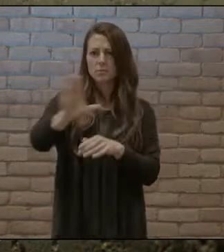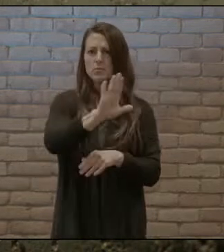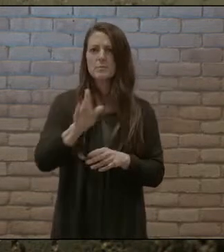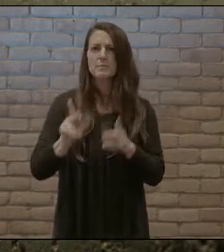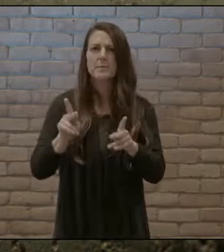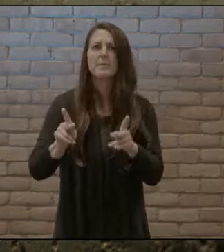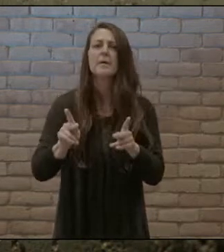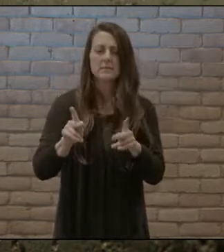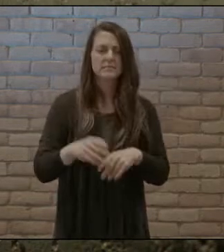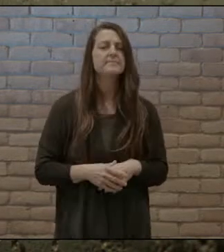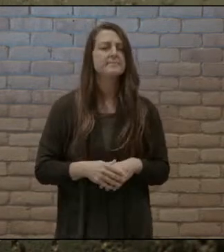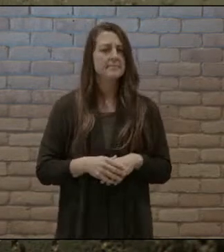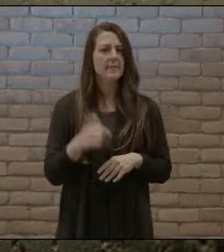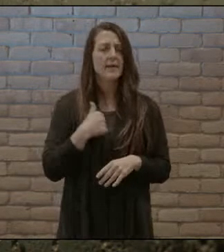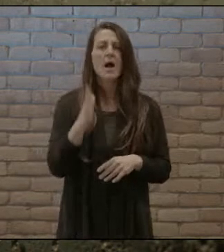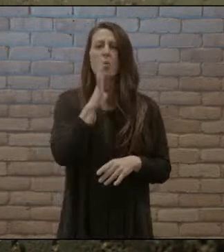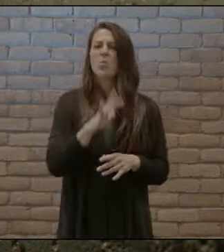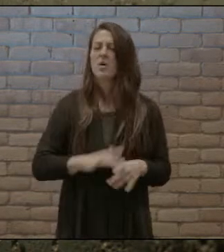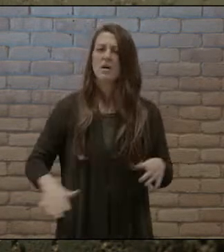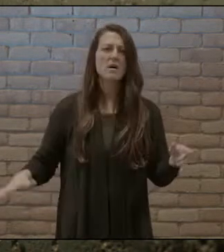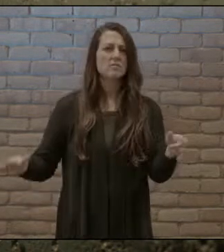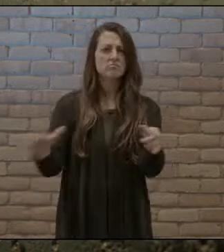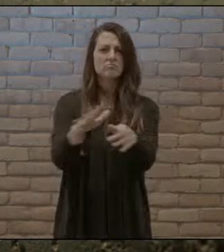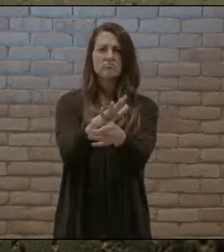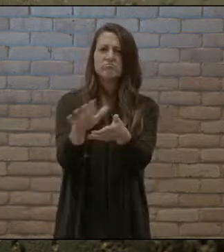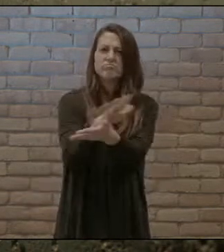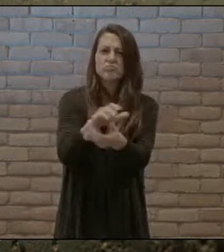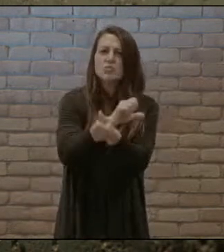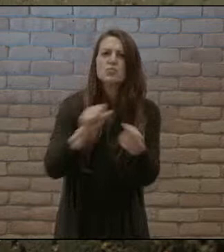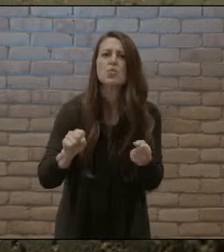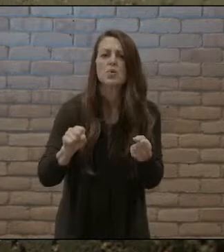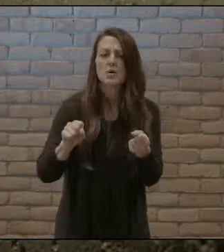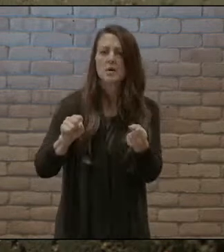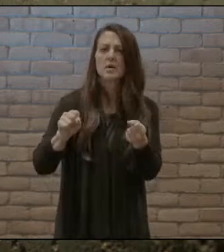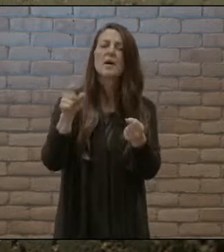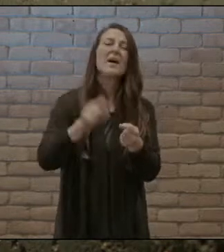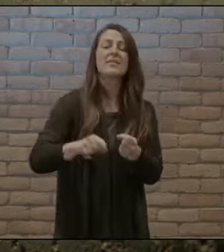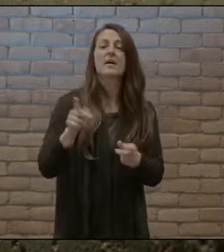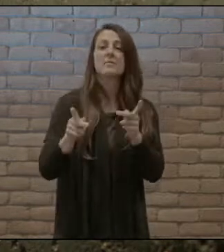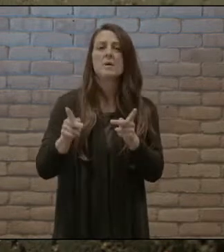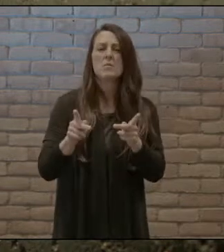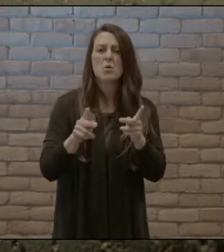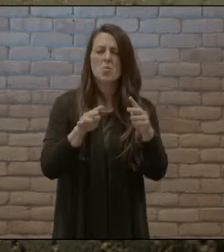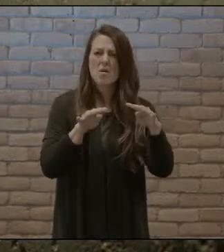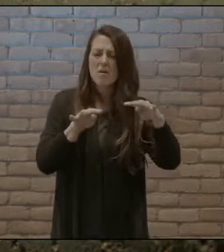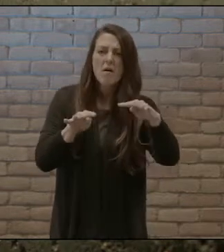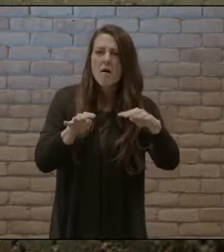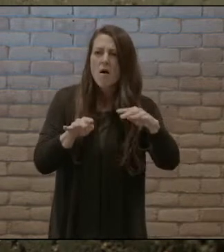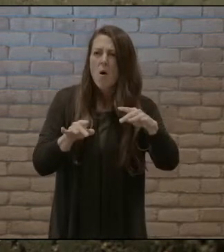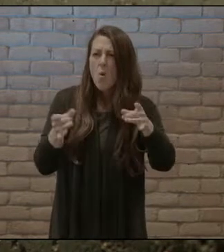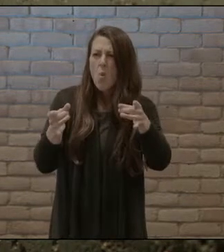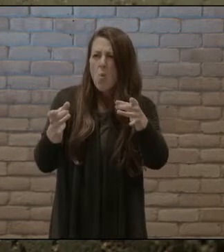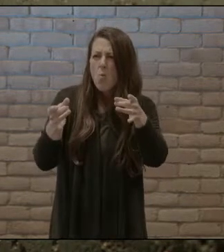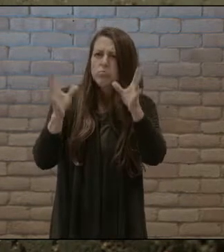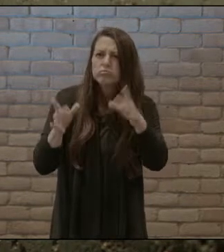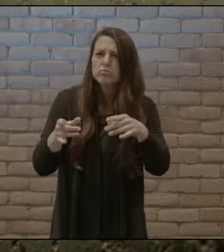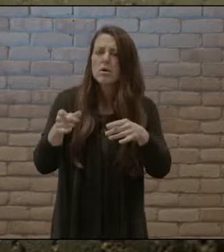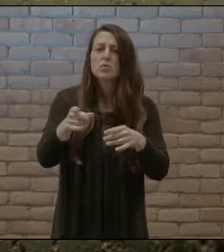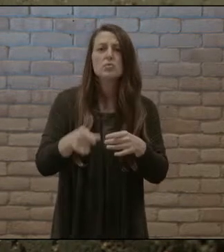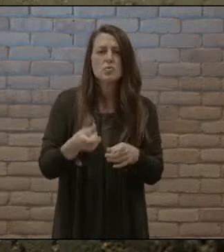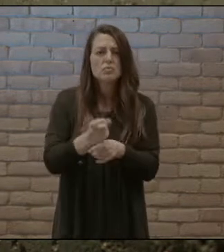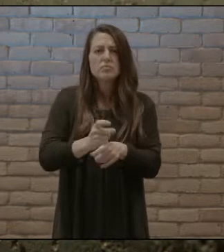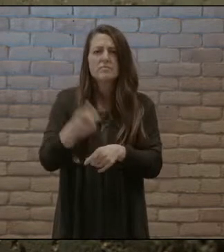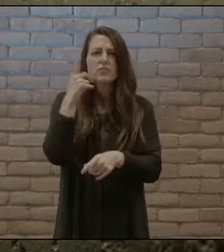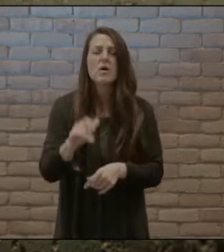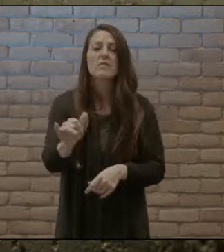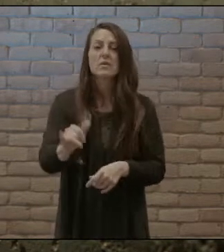nations. I will completely destroy you and make you an object of horror and contempt and a ruin forever. I will